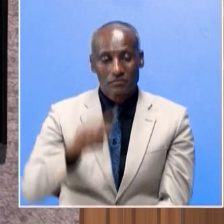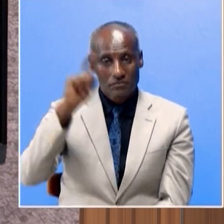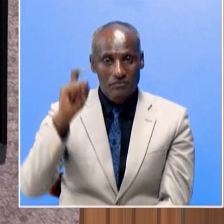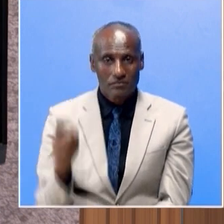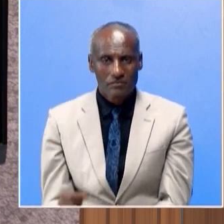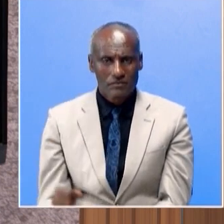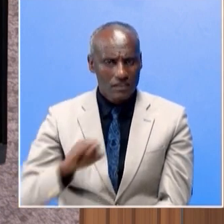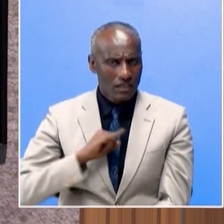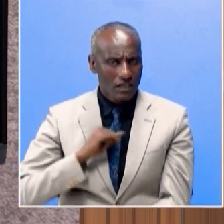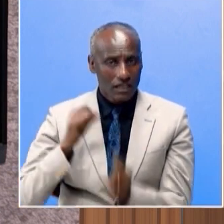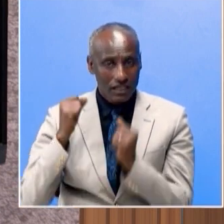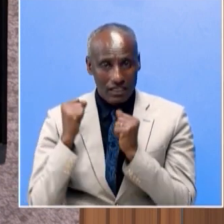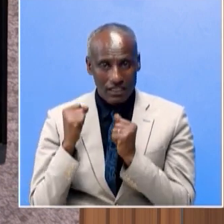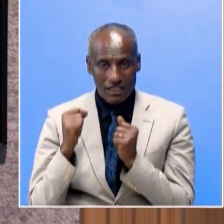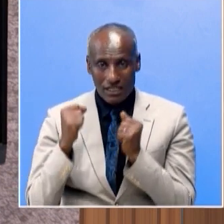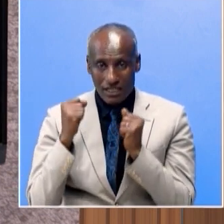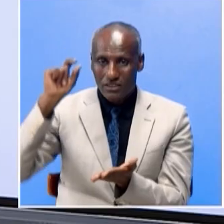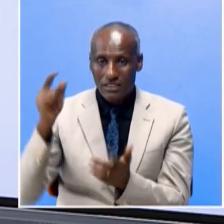Can I write the note?